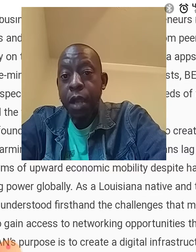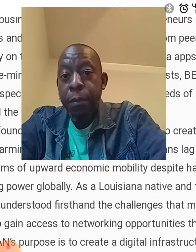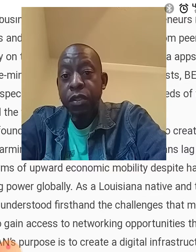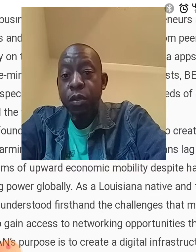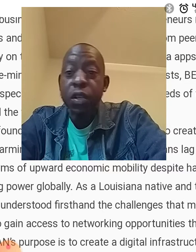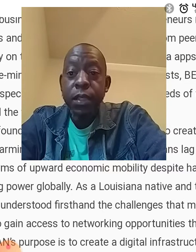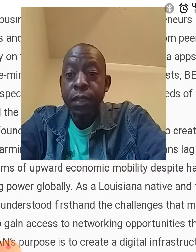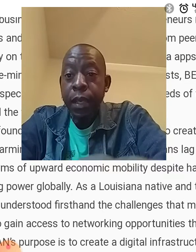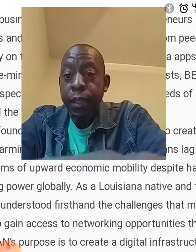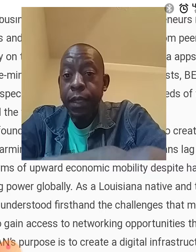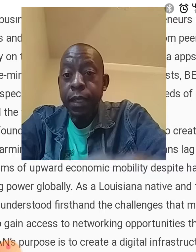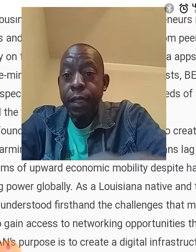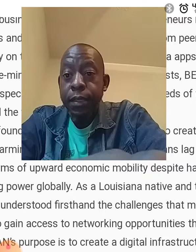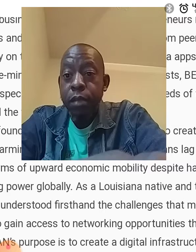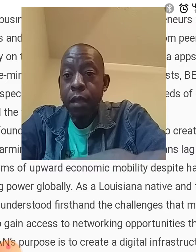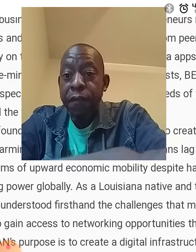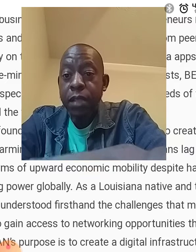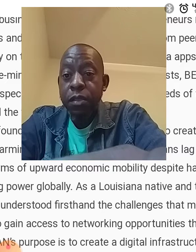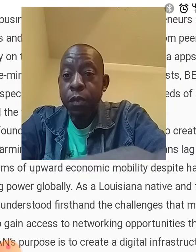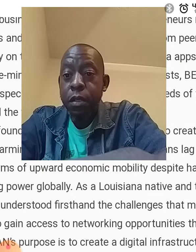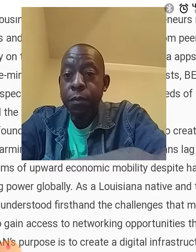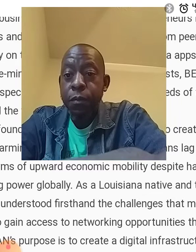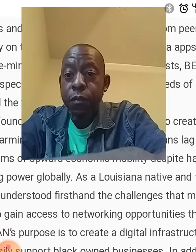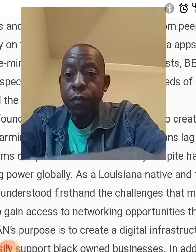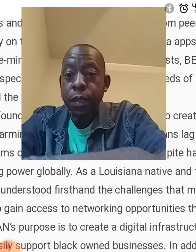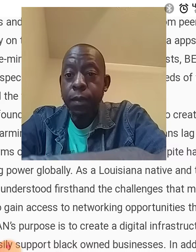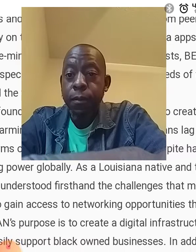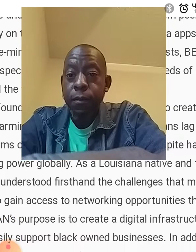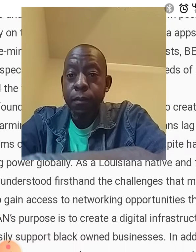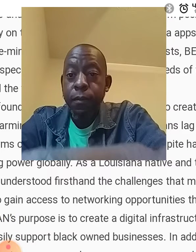networking opportunities that lead to advancement.